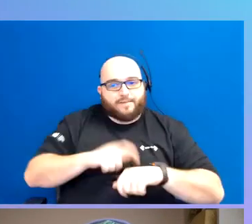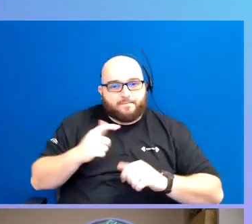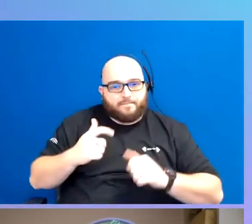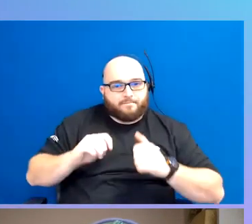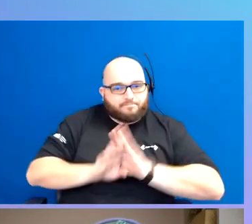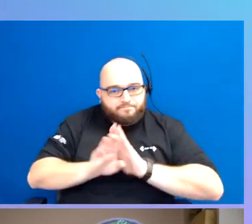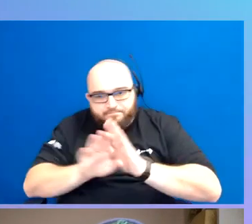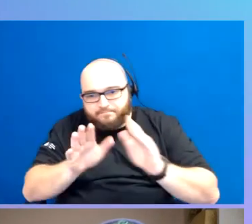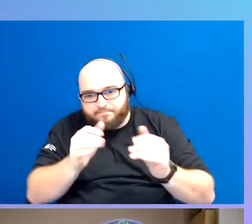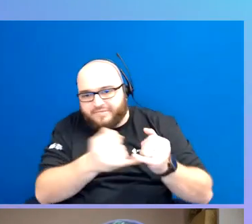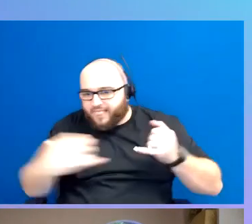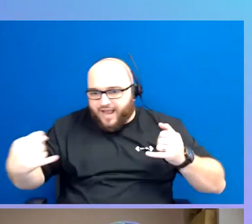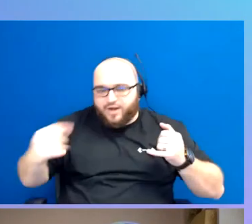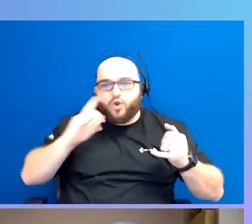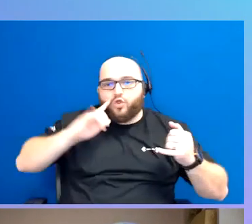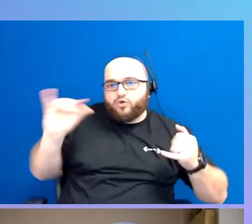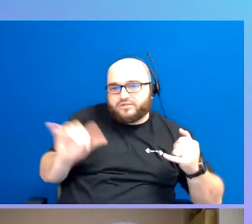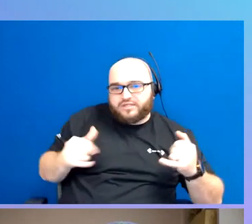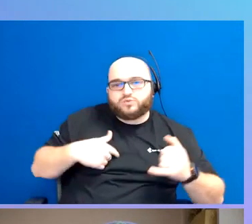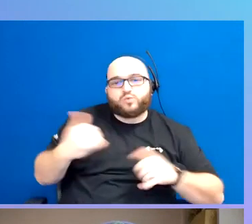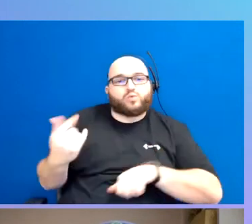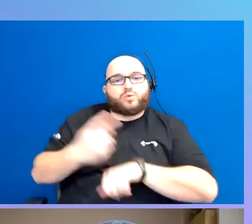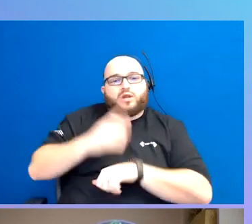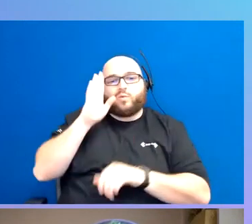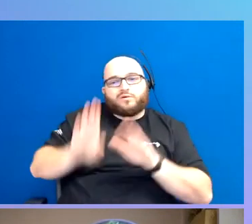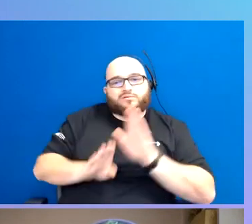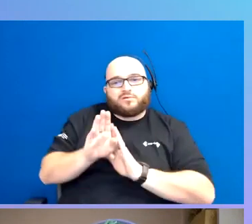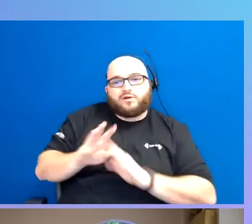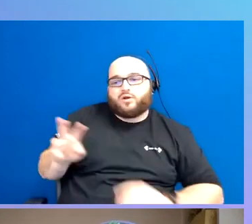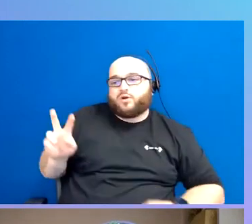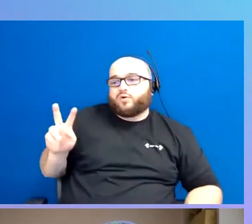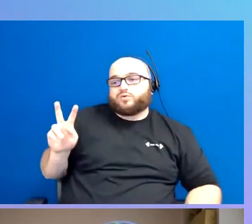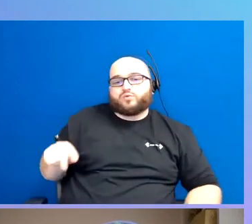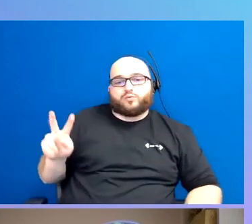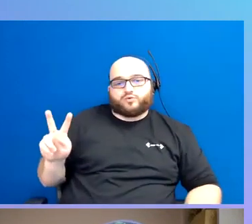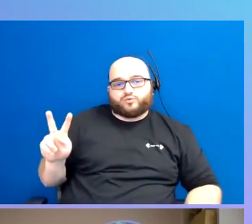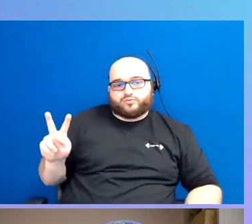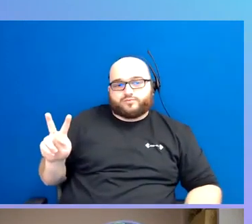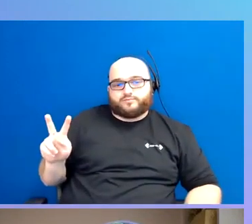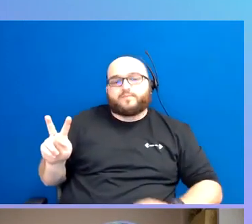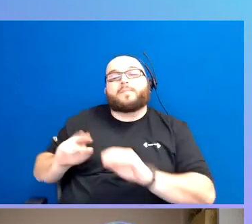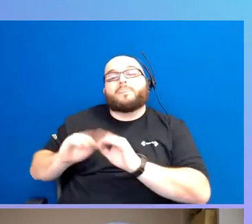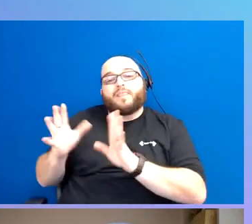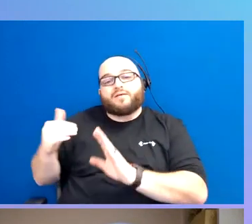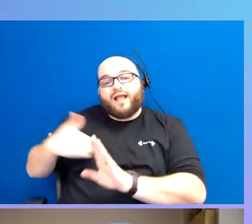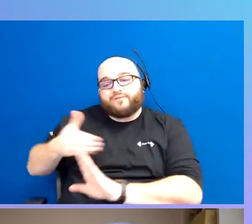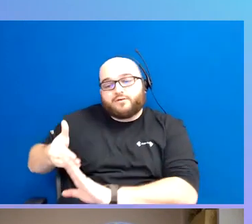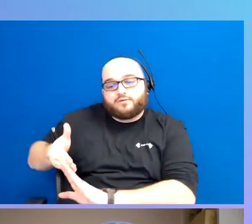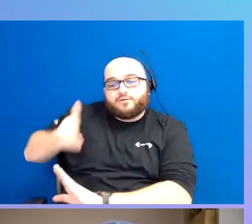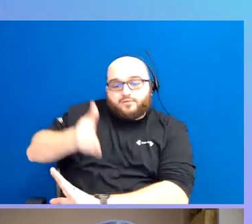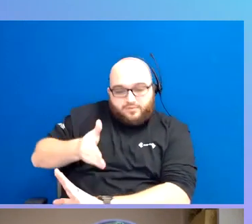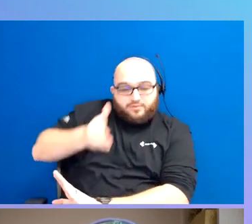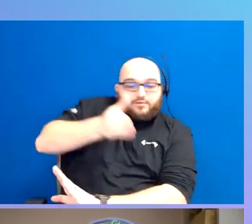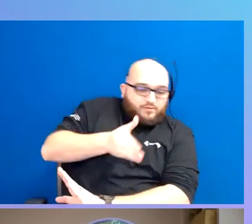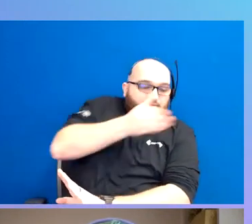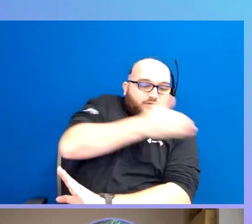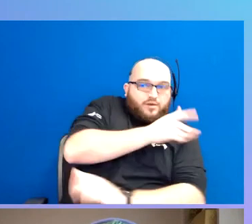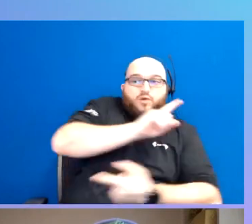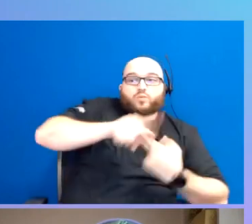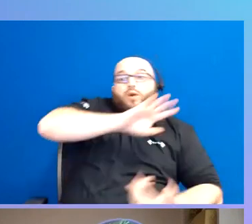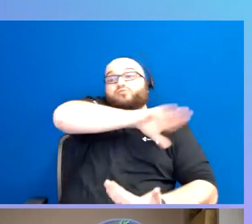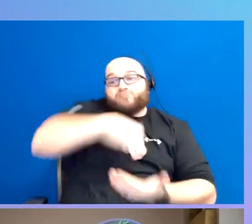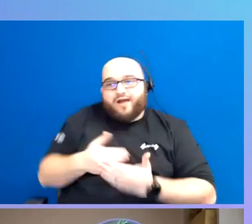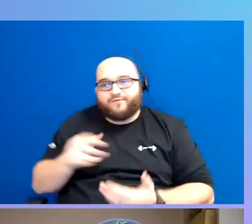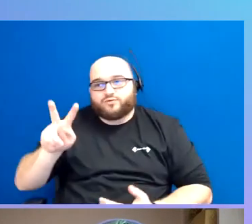was developed and created. So today we're going to talk a lot about WCAG 2.2, but obviously there were other previous versions that got us to where we are today. So